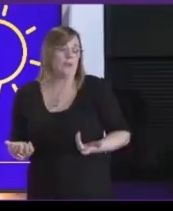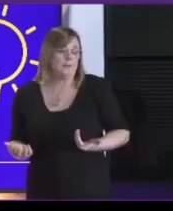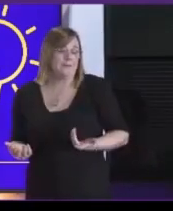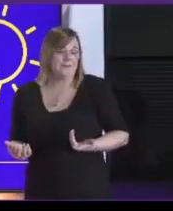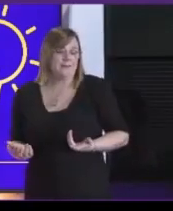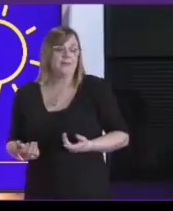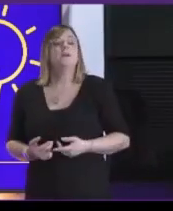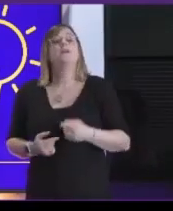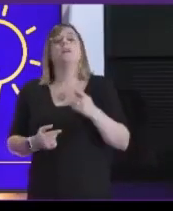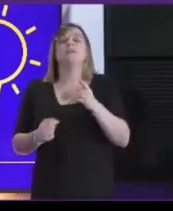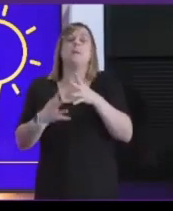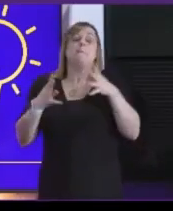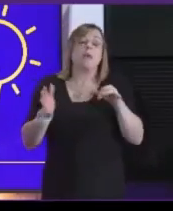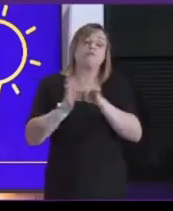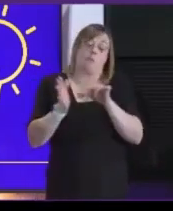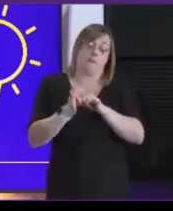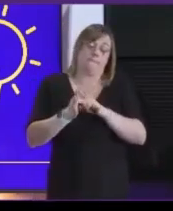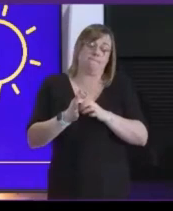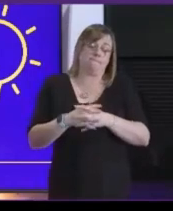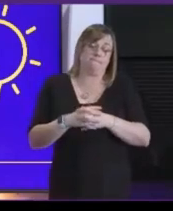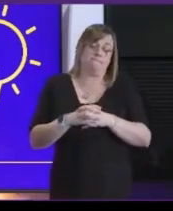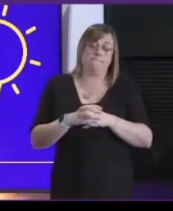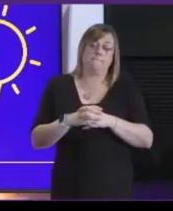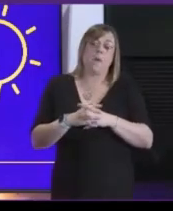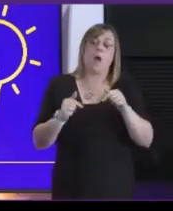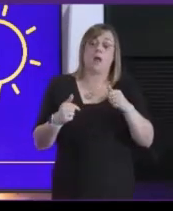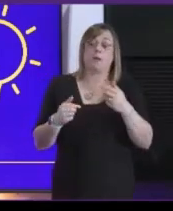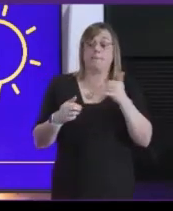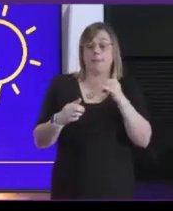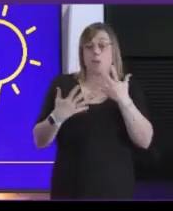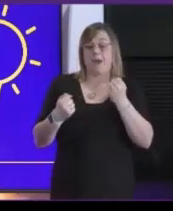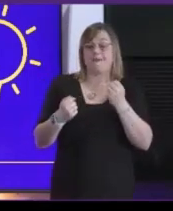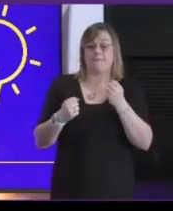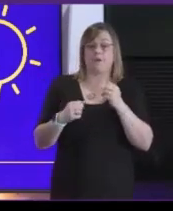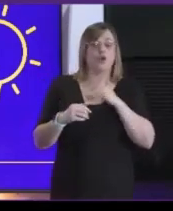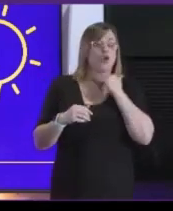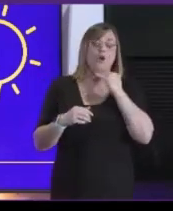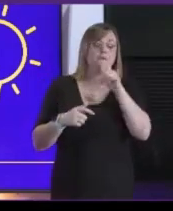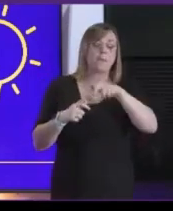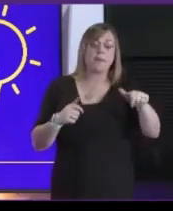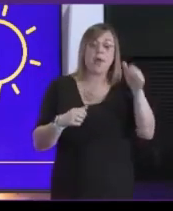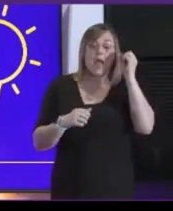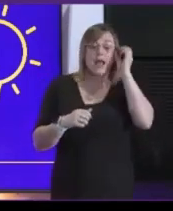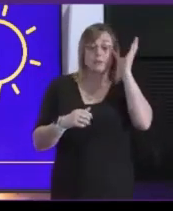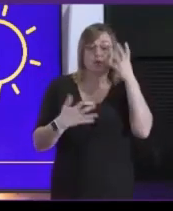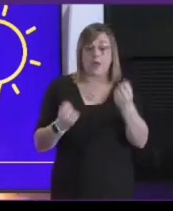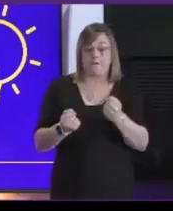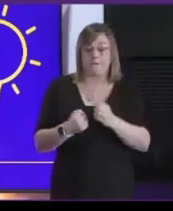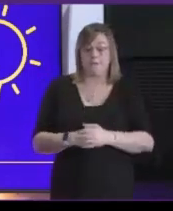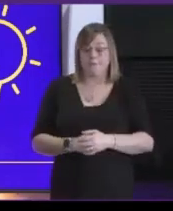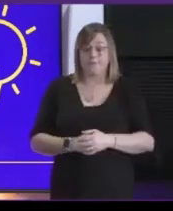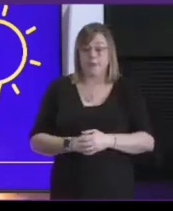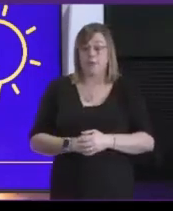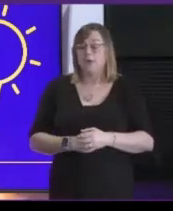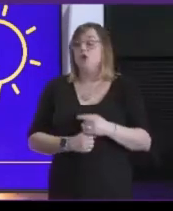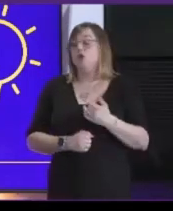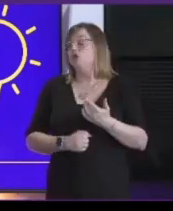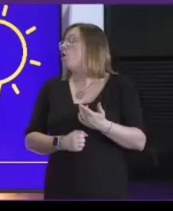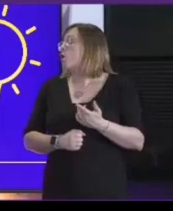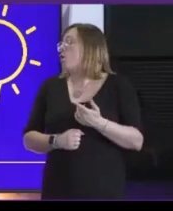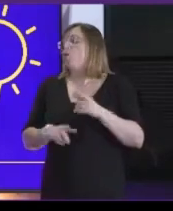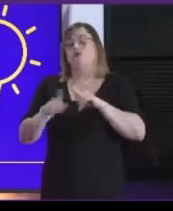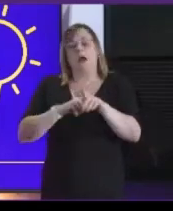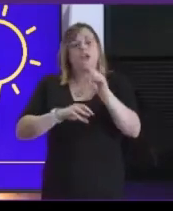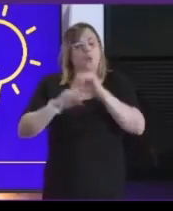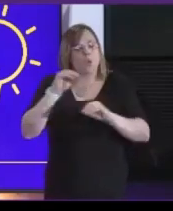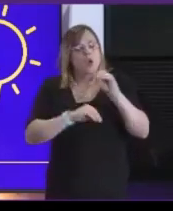is one of the biggest problem, and that we have a lack of expertise. So IAAP is trying to figure